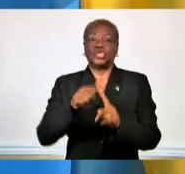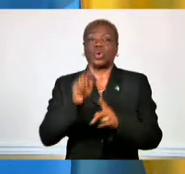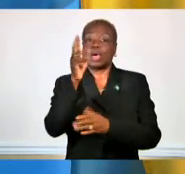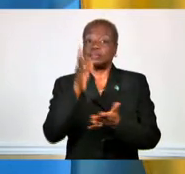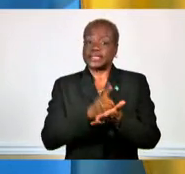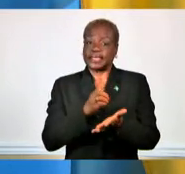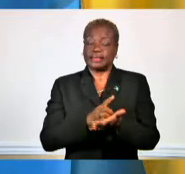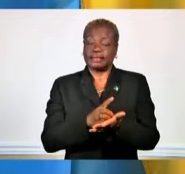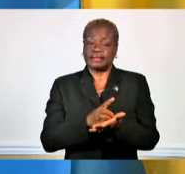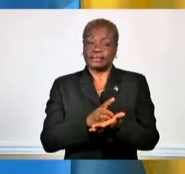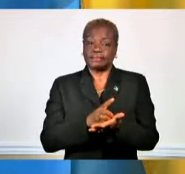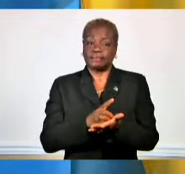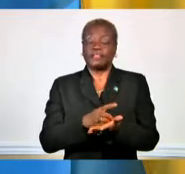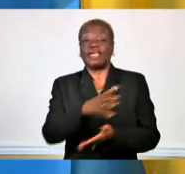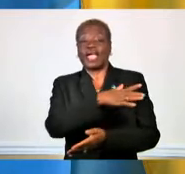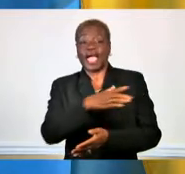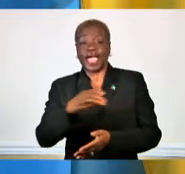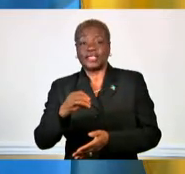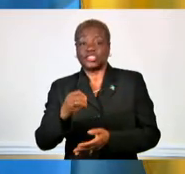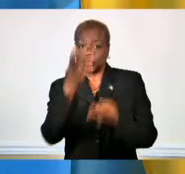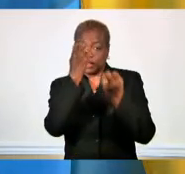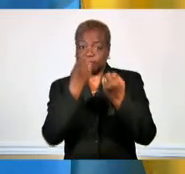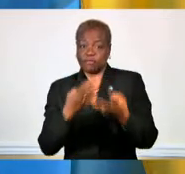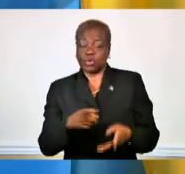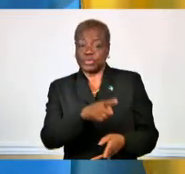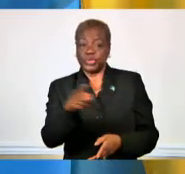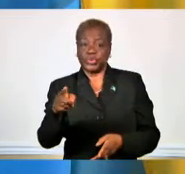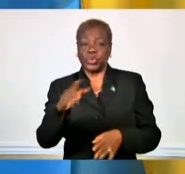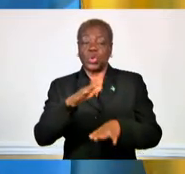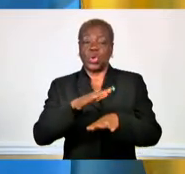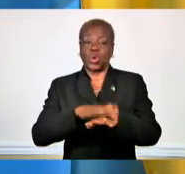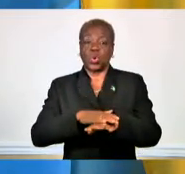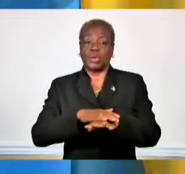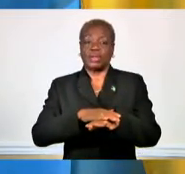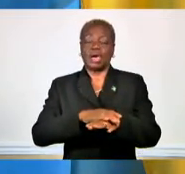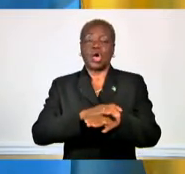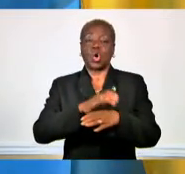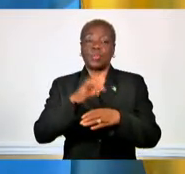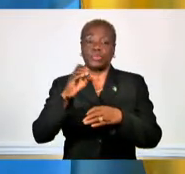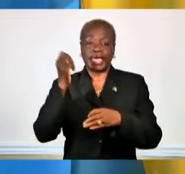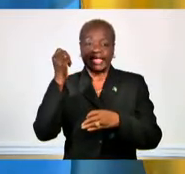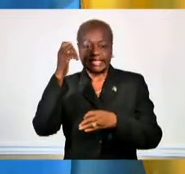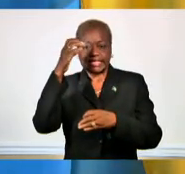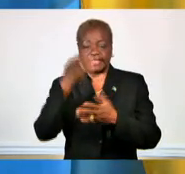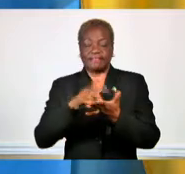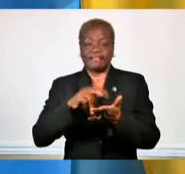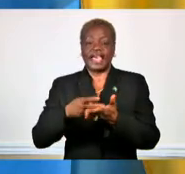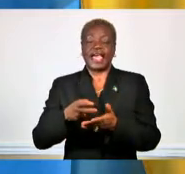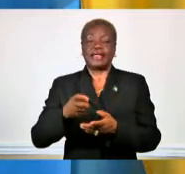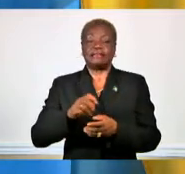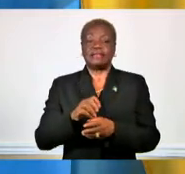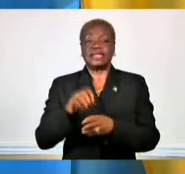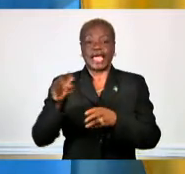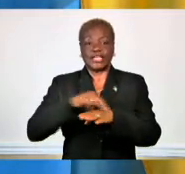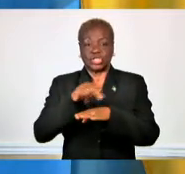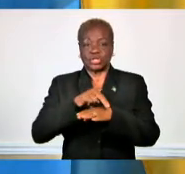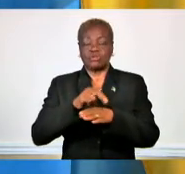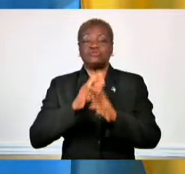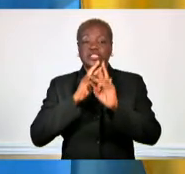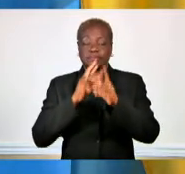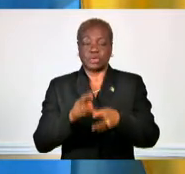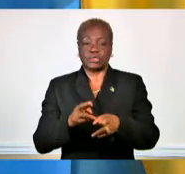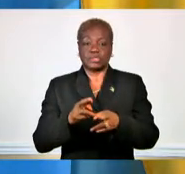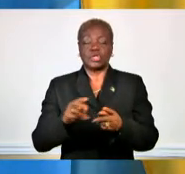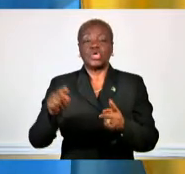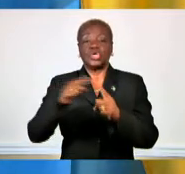update and to inform you on our comprehensive and vigorous national response to